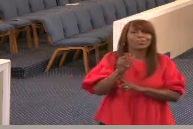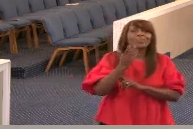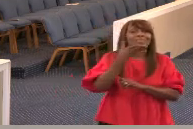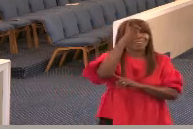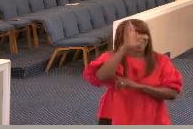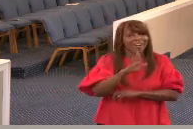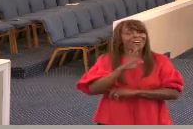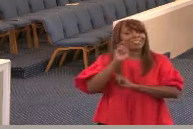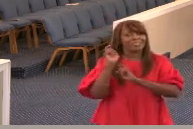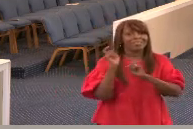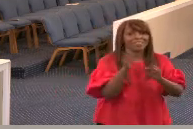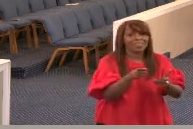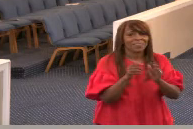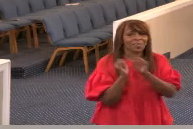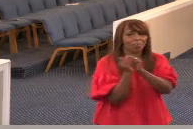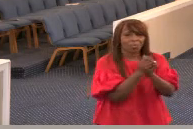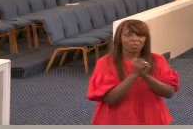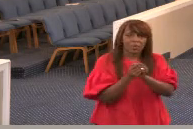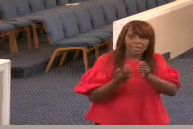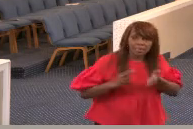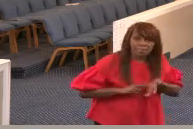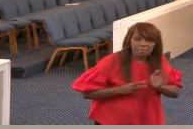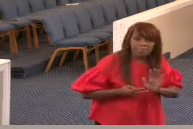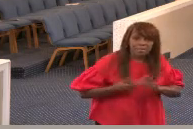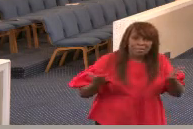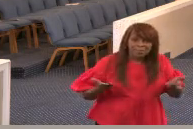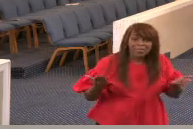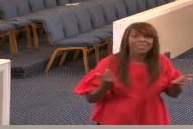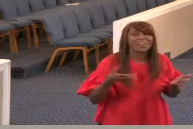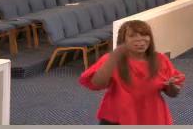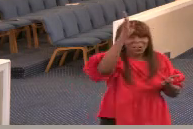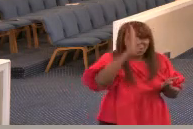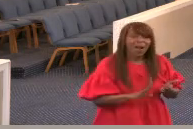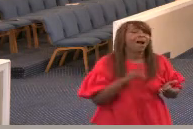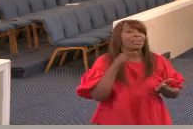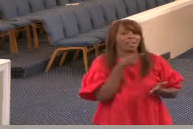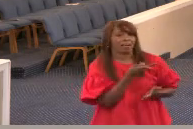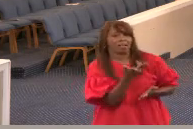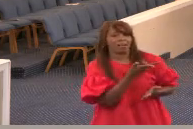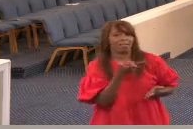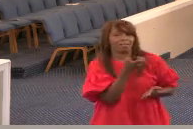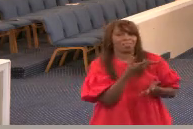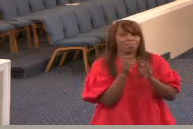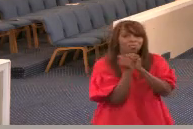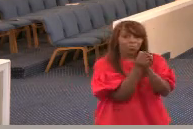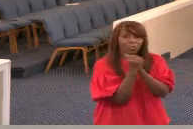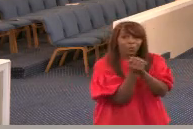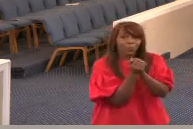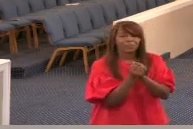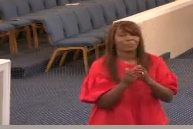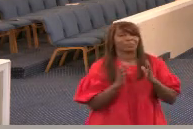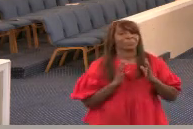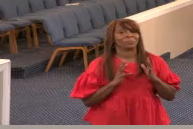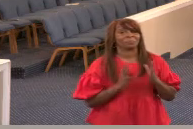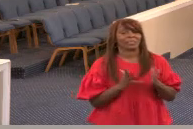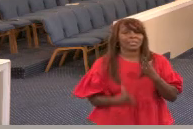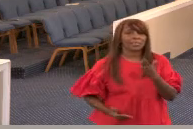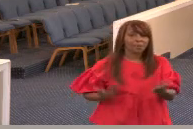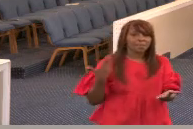that sail with thee. In other words, God has got you and those riding with you.